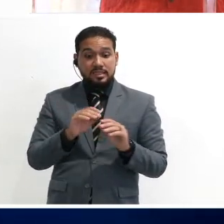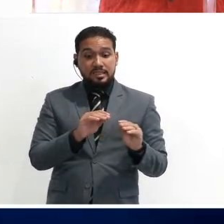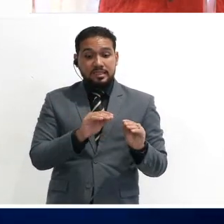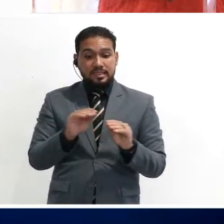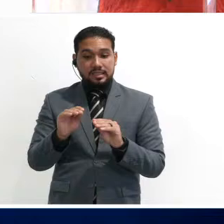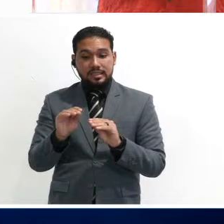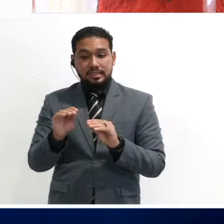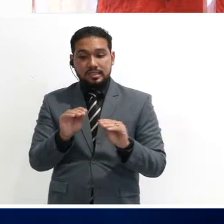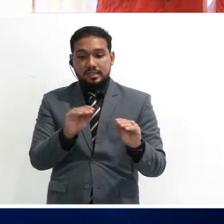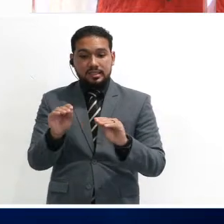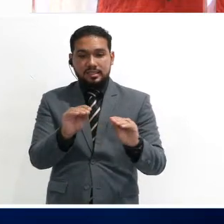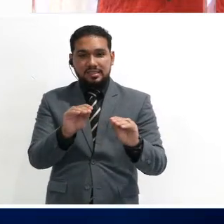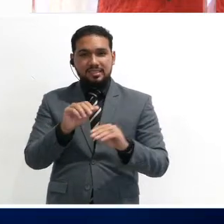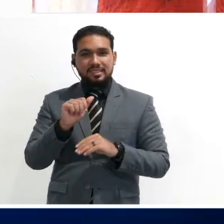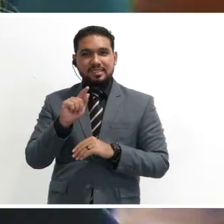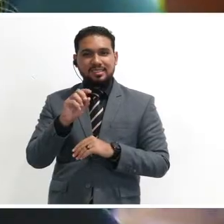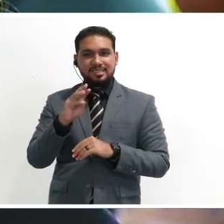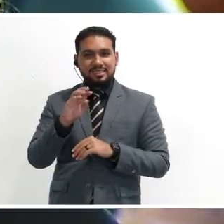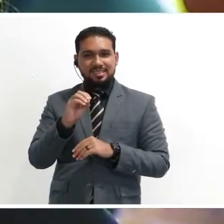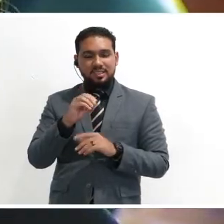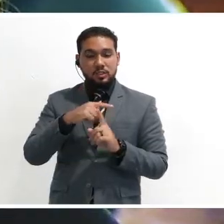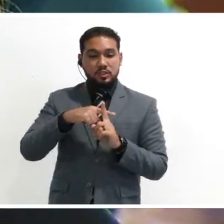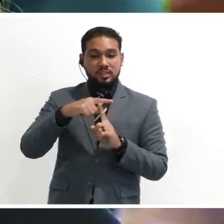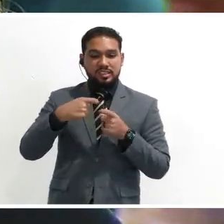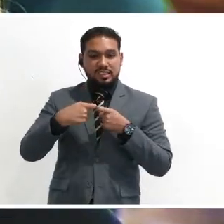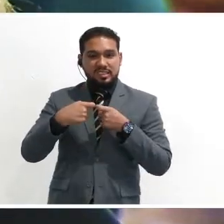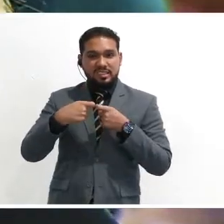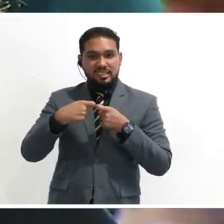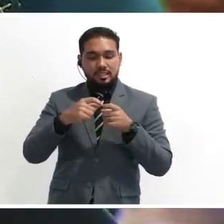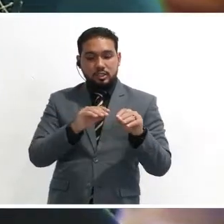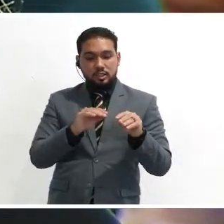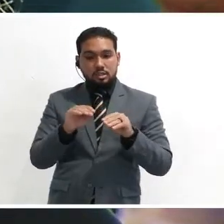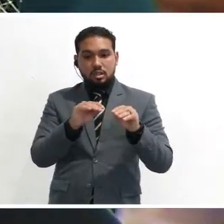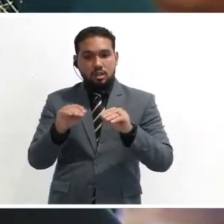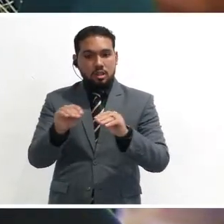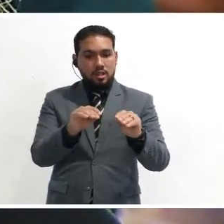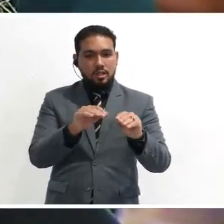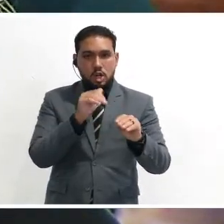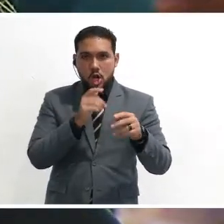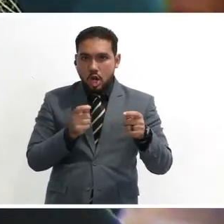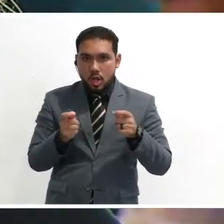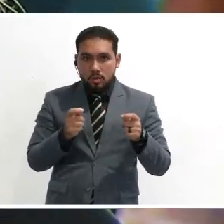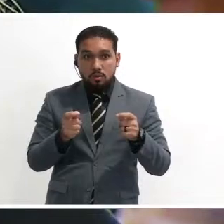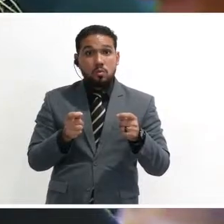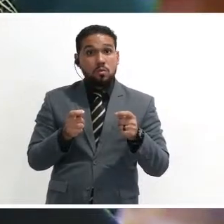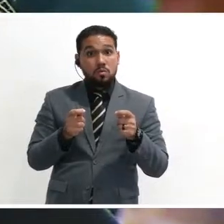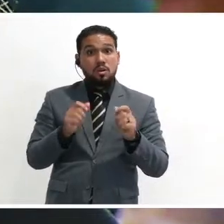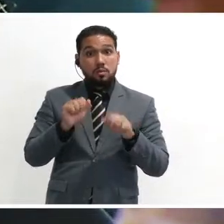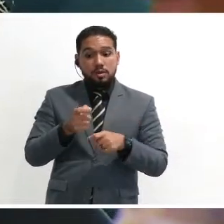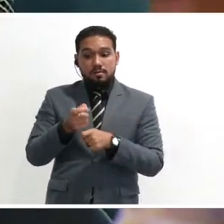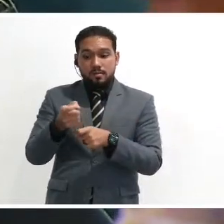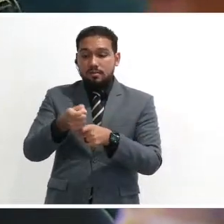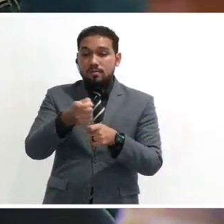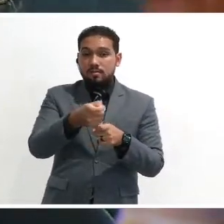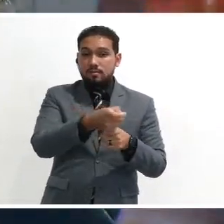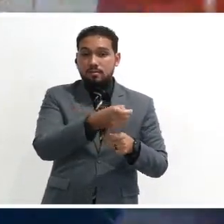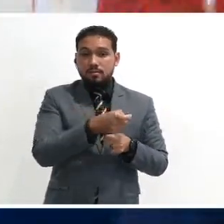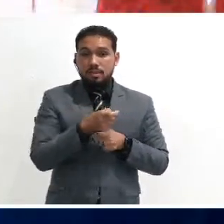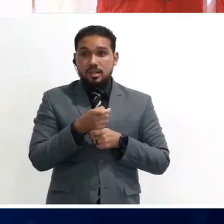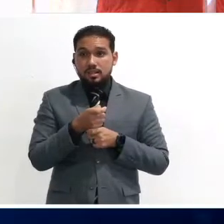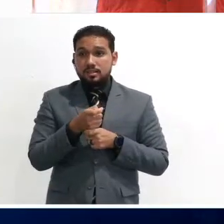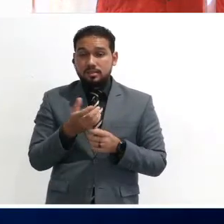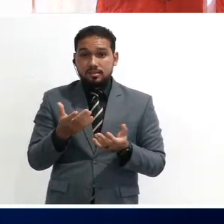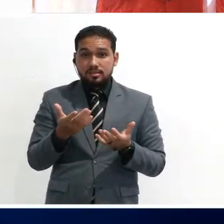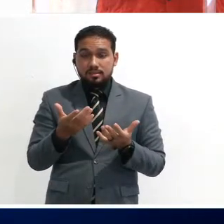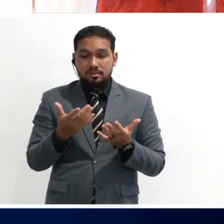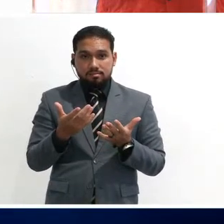and can lead to failure. And there's lots of studies that have been done